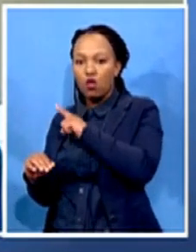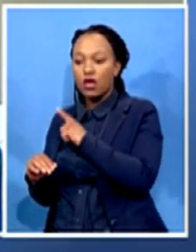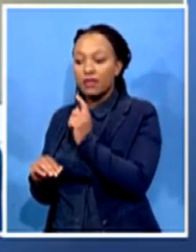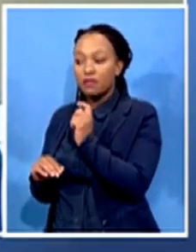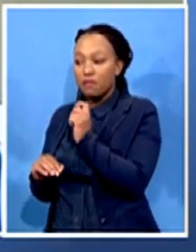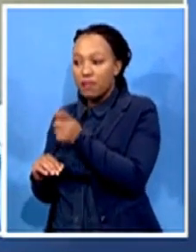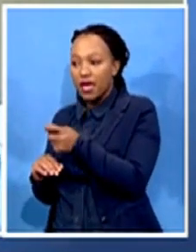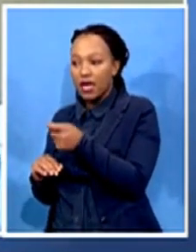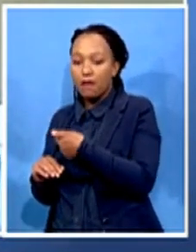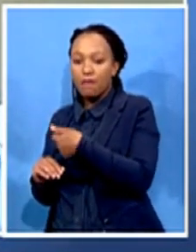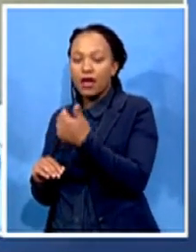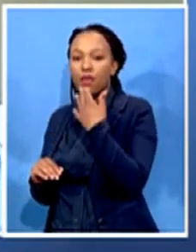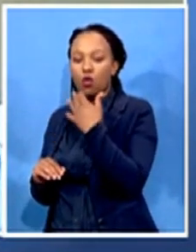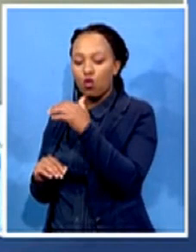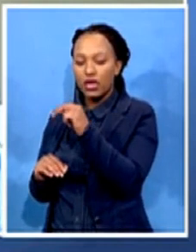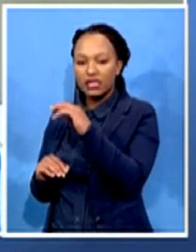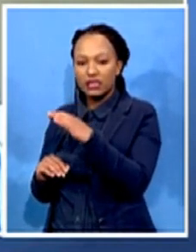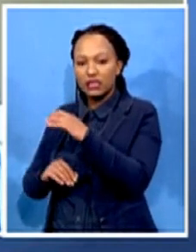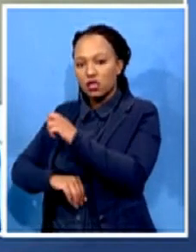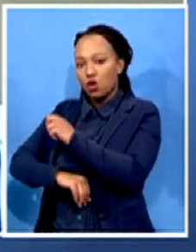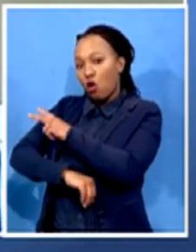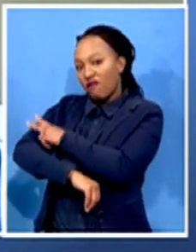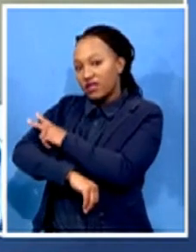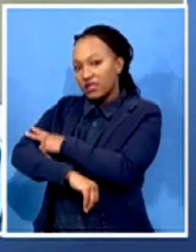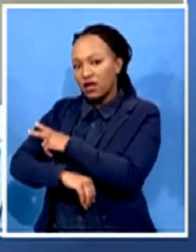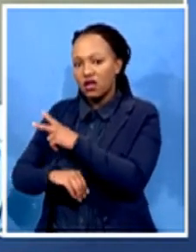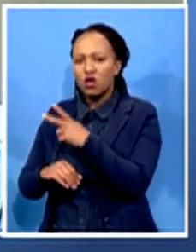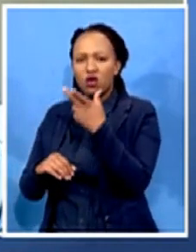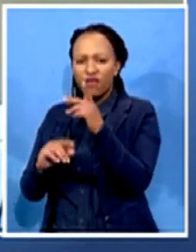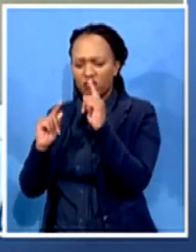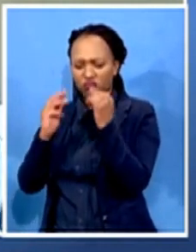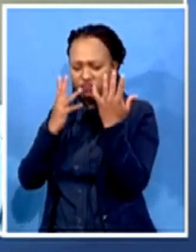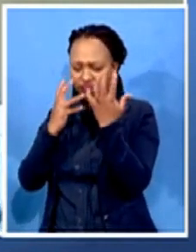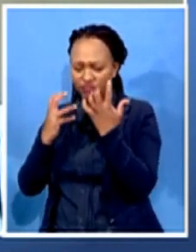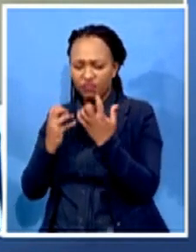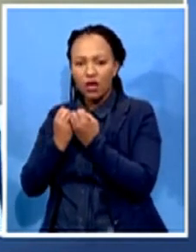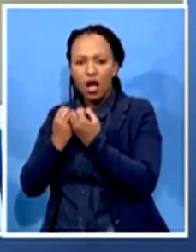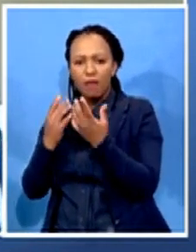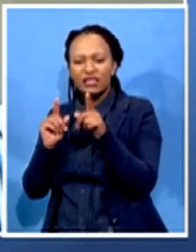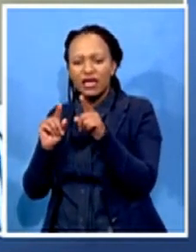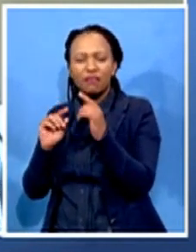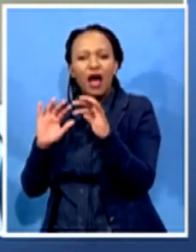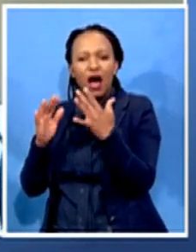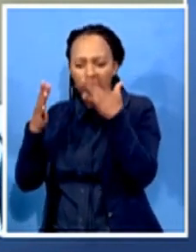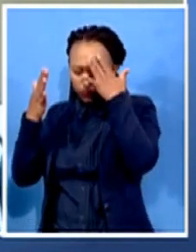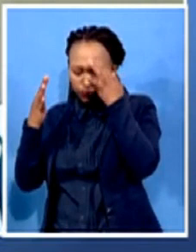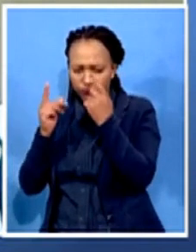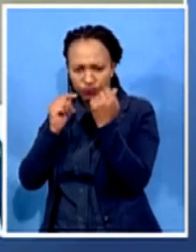sort of sum did you arrive at, and how did you arrive at that calculation in terms of that money to be paid